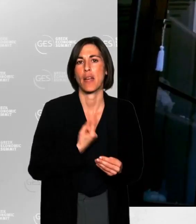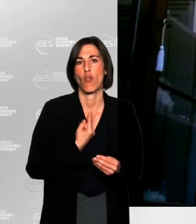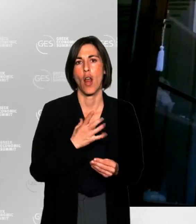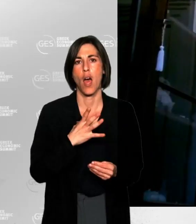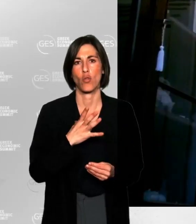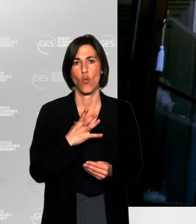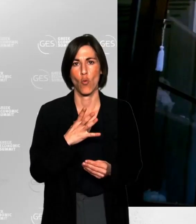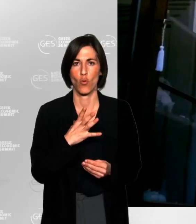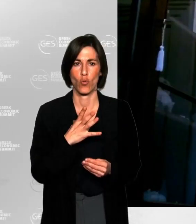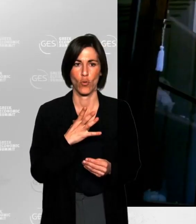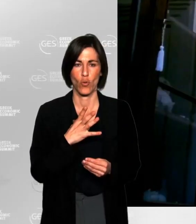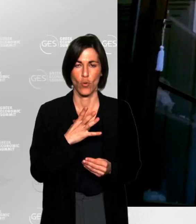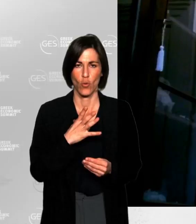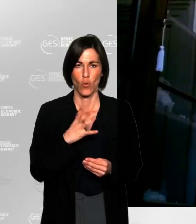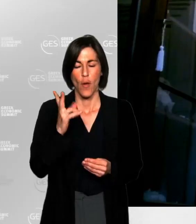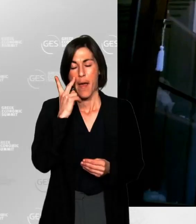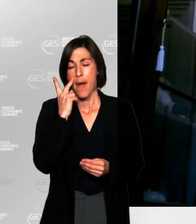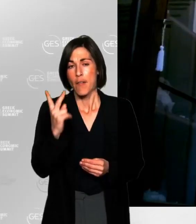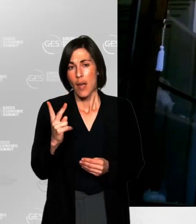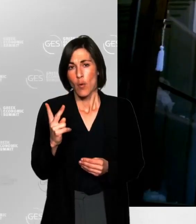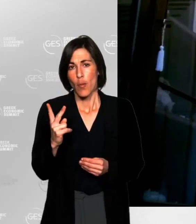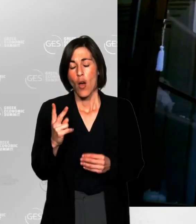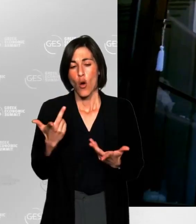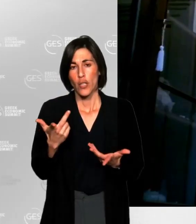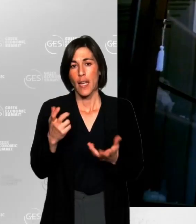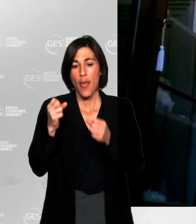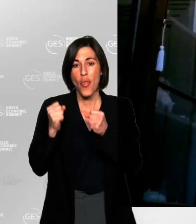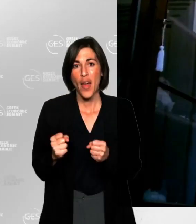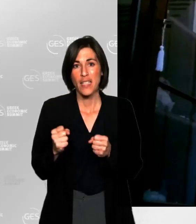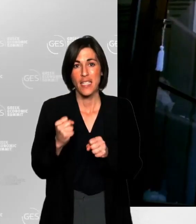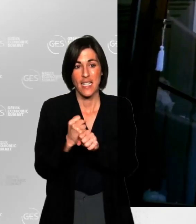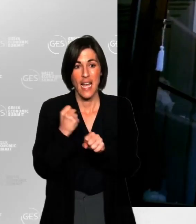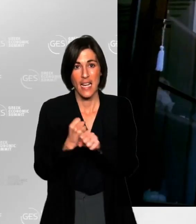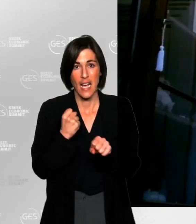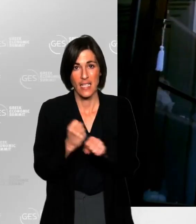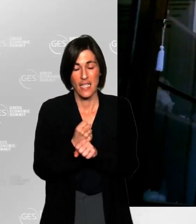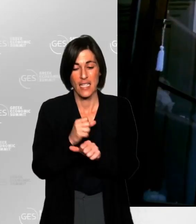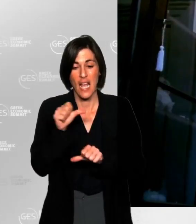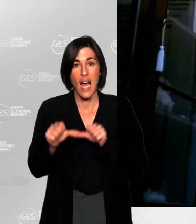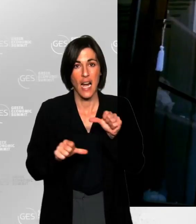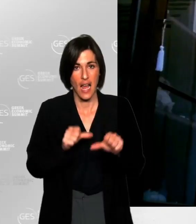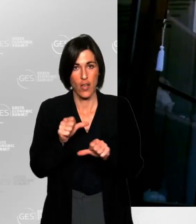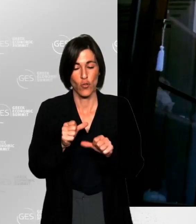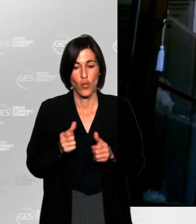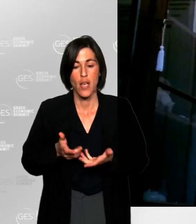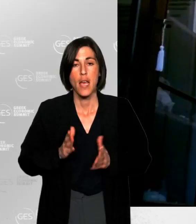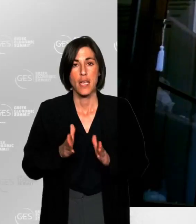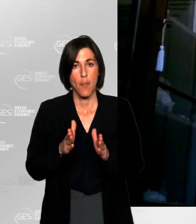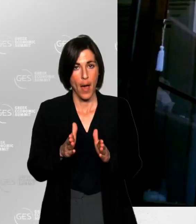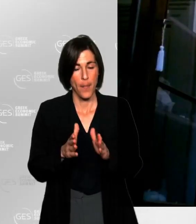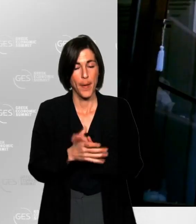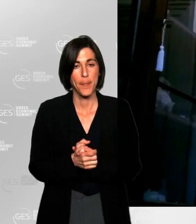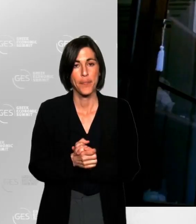labor into the gig economy, where there is no control whatsoever. Gig jobs, I believe, need to be protected by